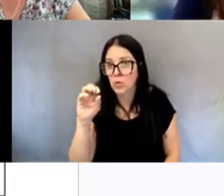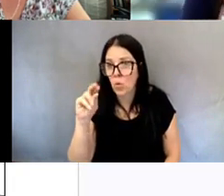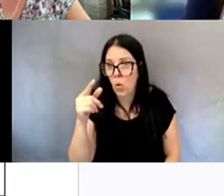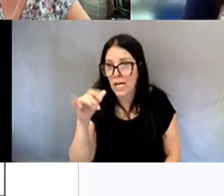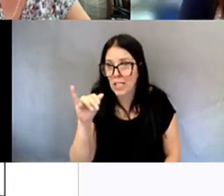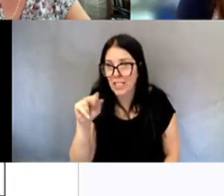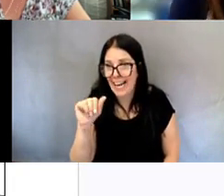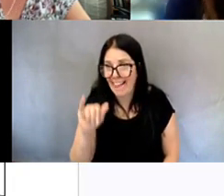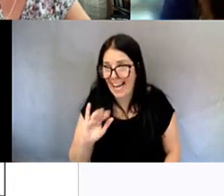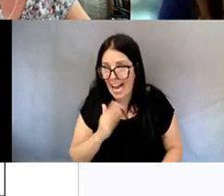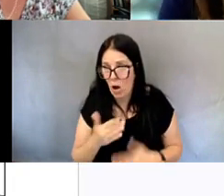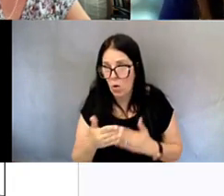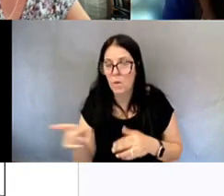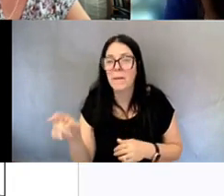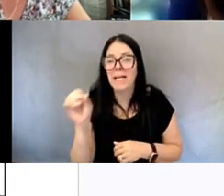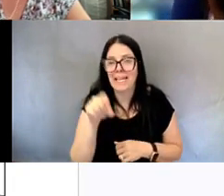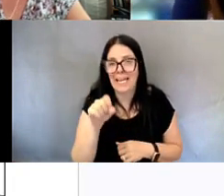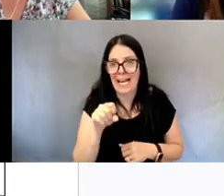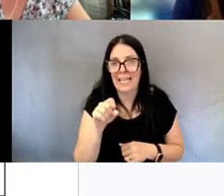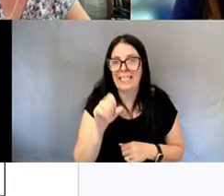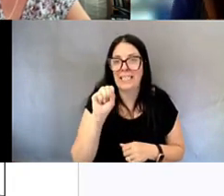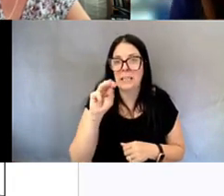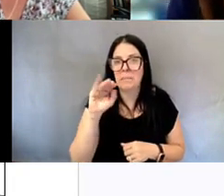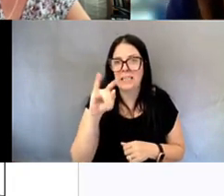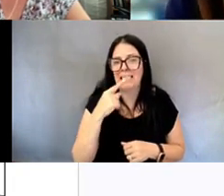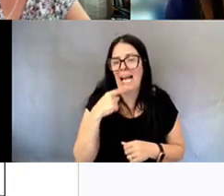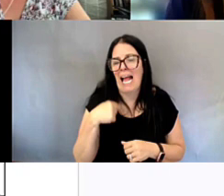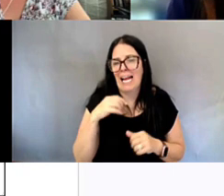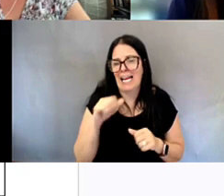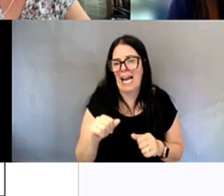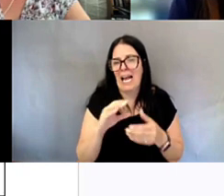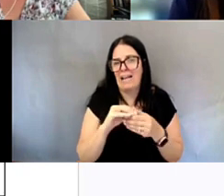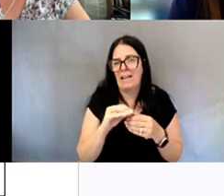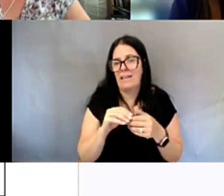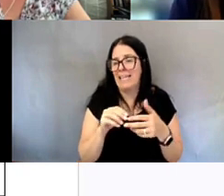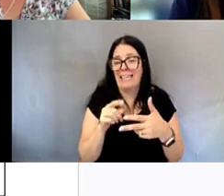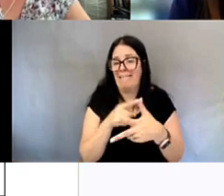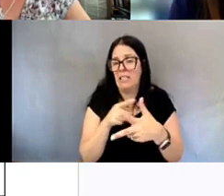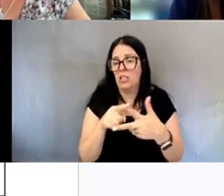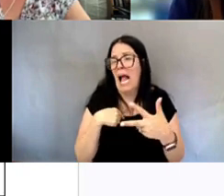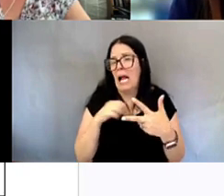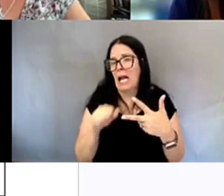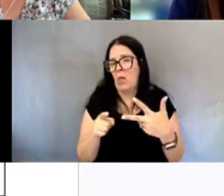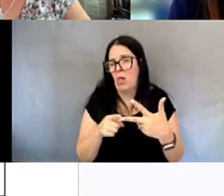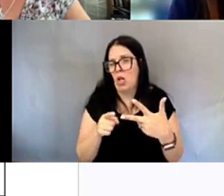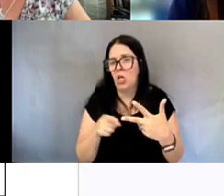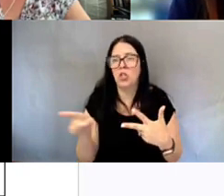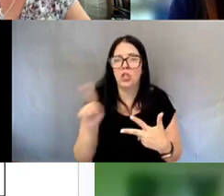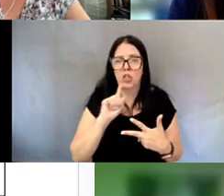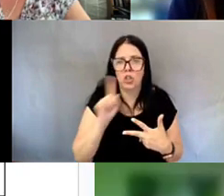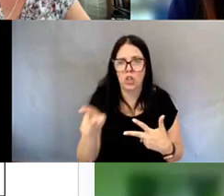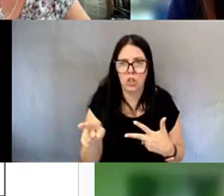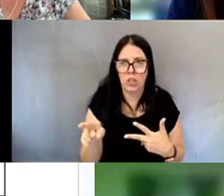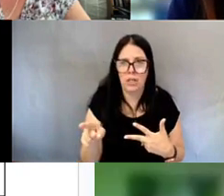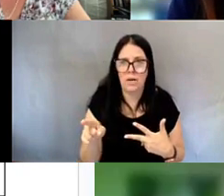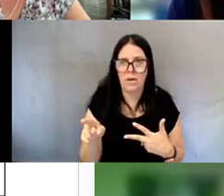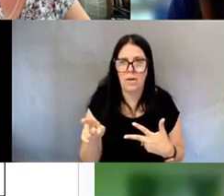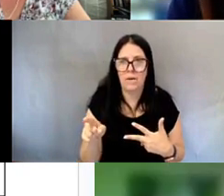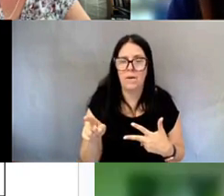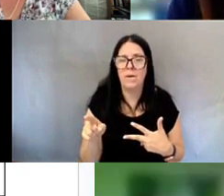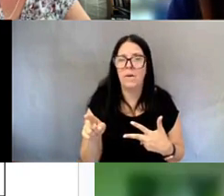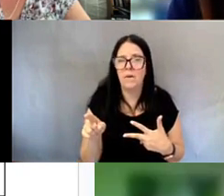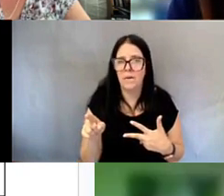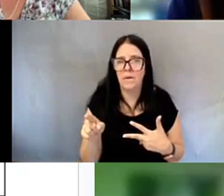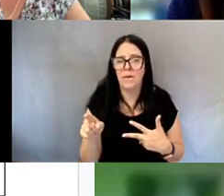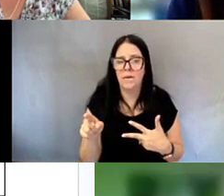do Yeah, you it want was, to yeah. answer the first 2 questions? I can summarize the third one, if you don't mind. Oh, okay. Yeah. Yeah,